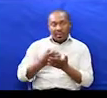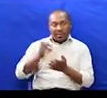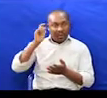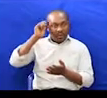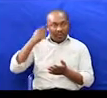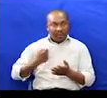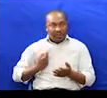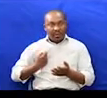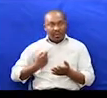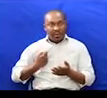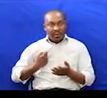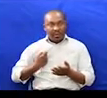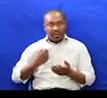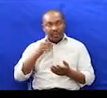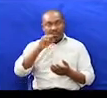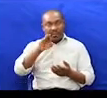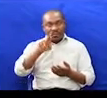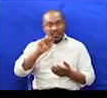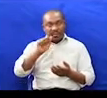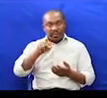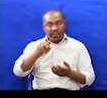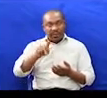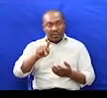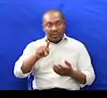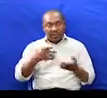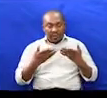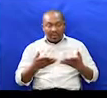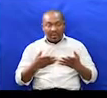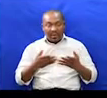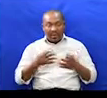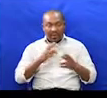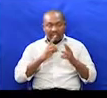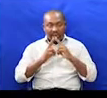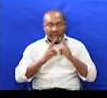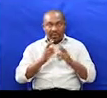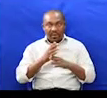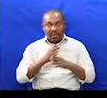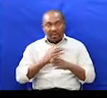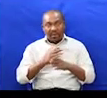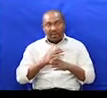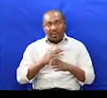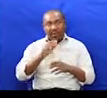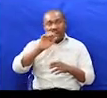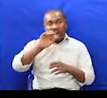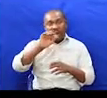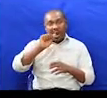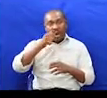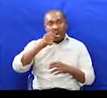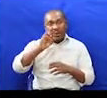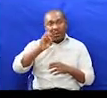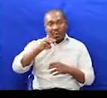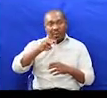2, and our topic is atomic structure. Atomic structure, let us see